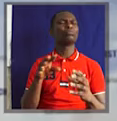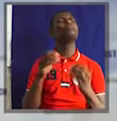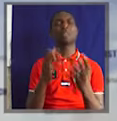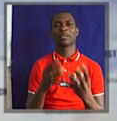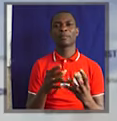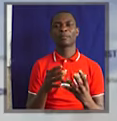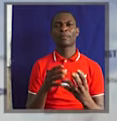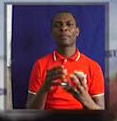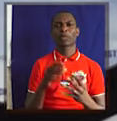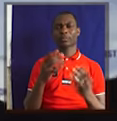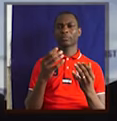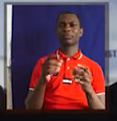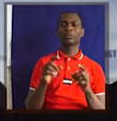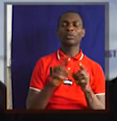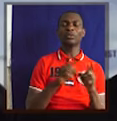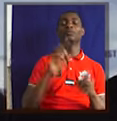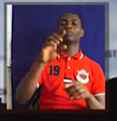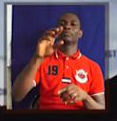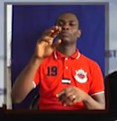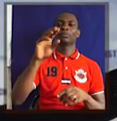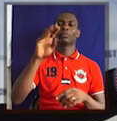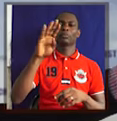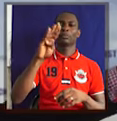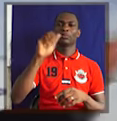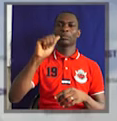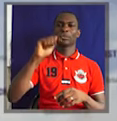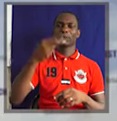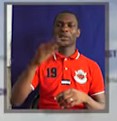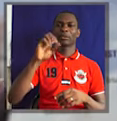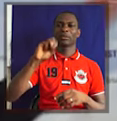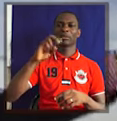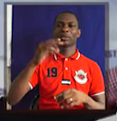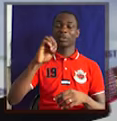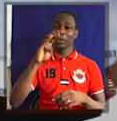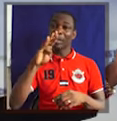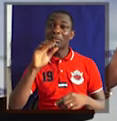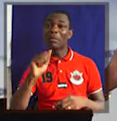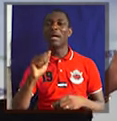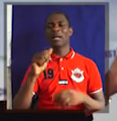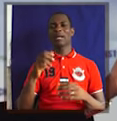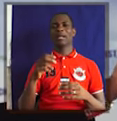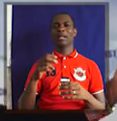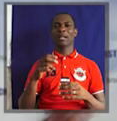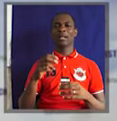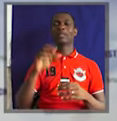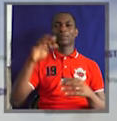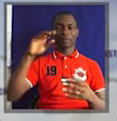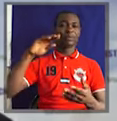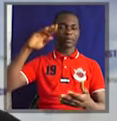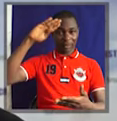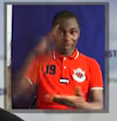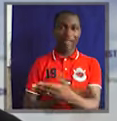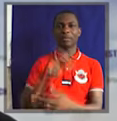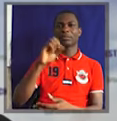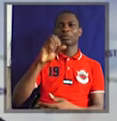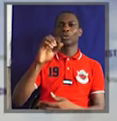wo Solomon na Solomon de ano de ende edutwam history mu obi ani ho a wotimi ayesa de no bida Solomon eware